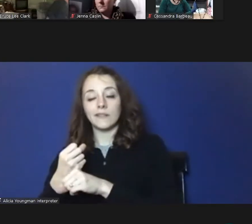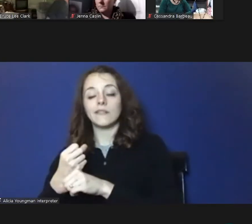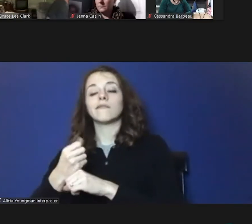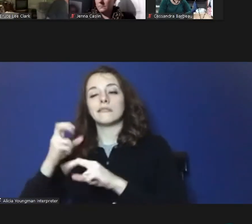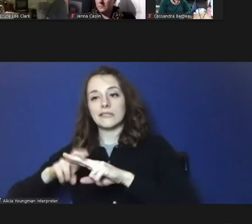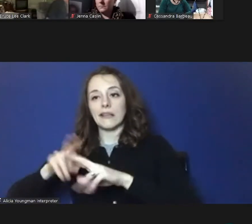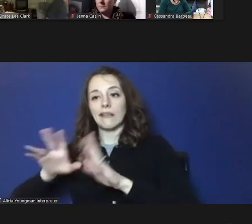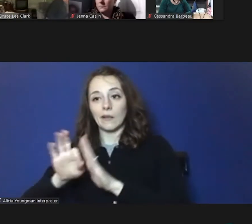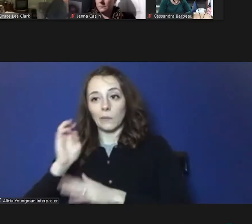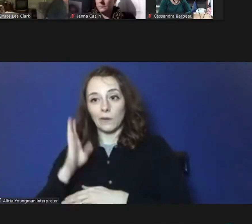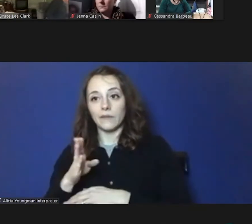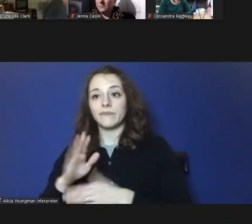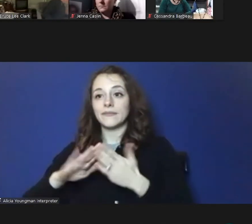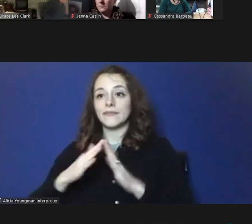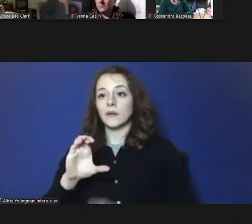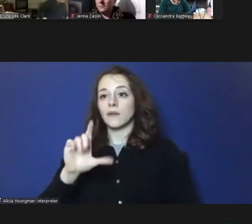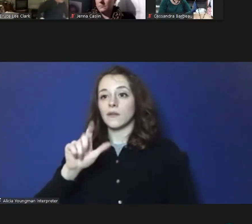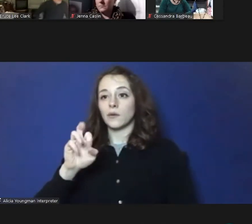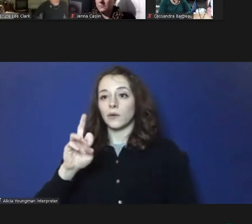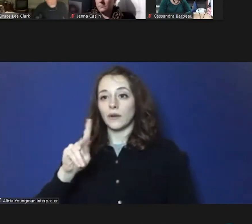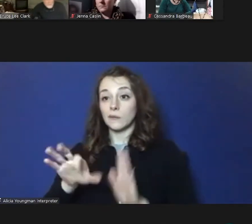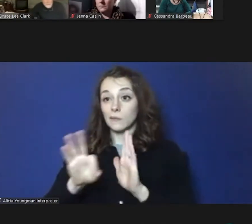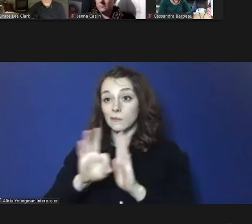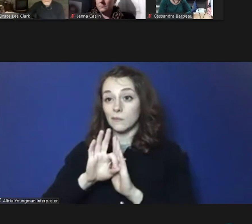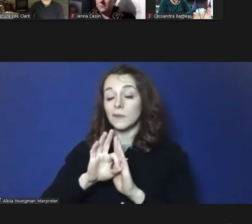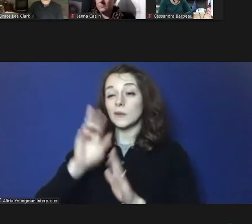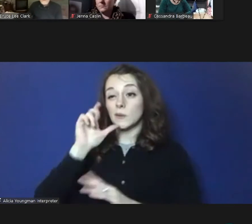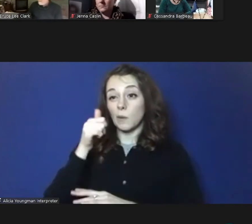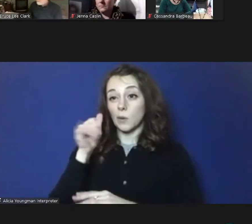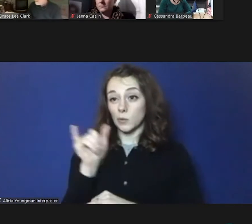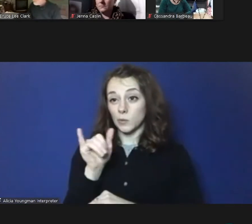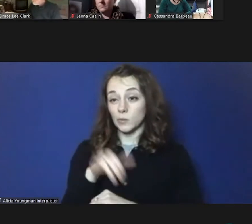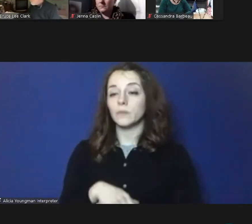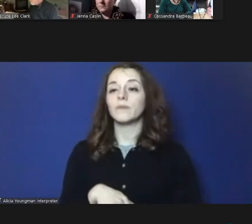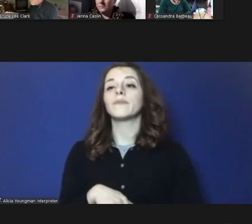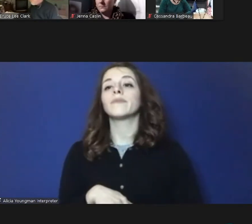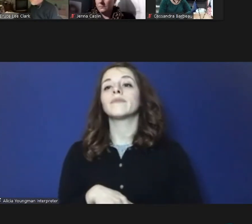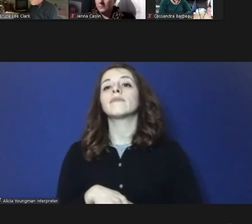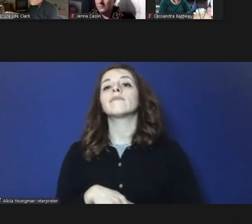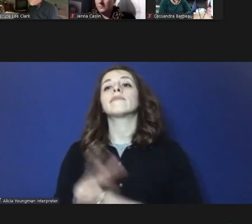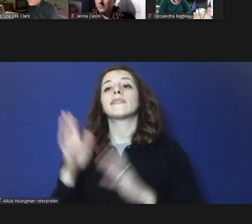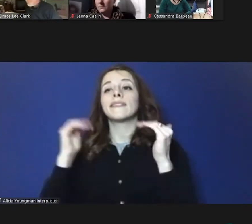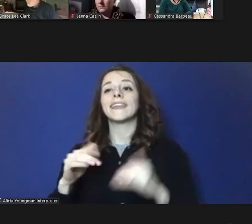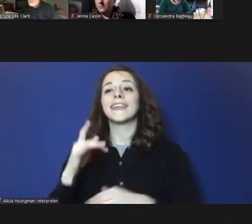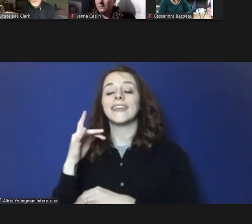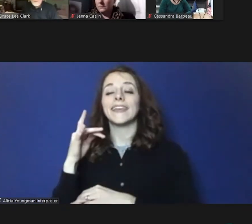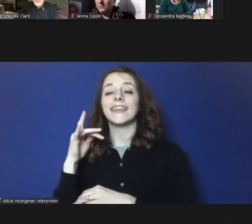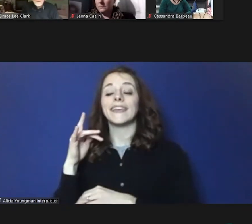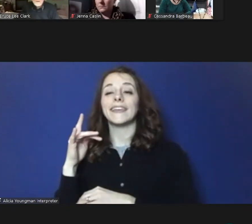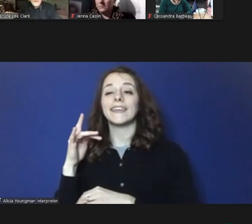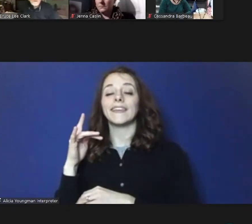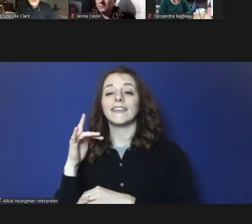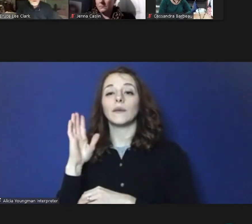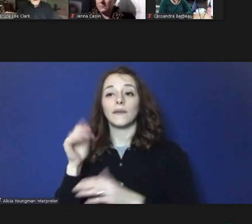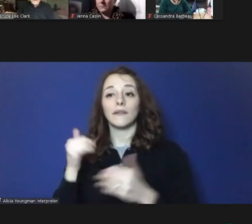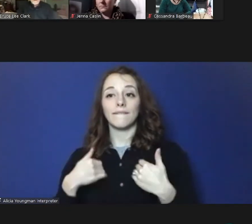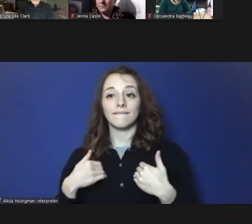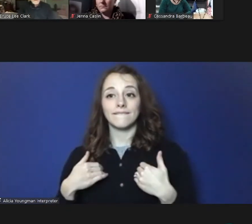The town clerk's election will also be held tomorrow. And then there will be 18